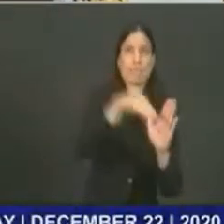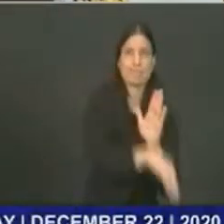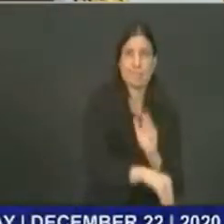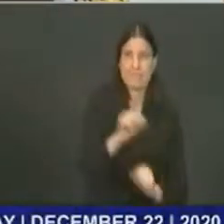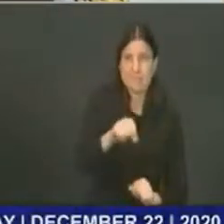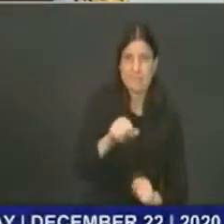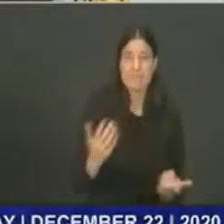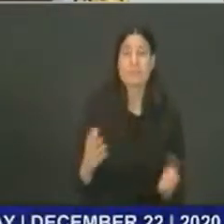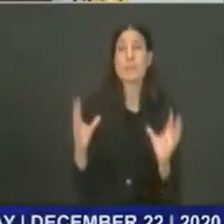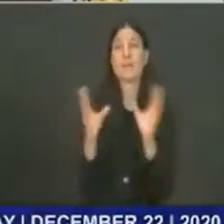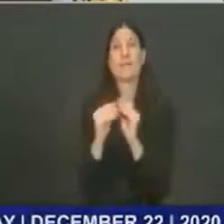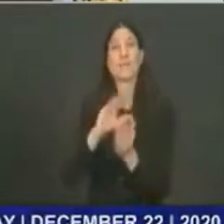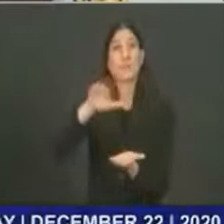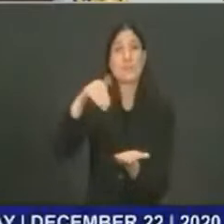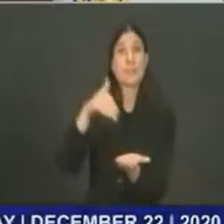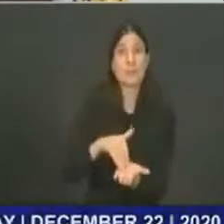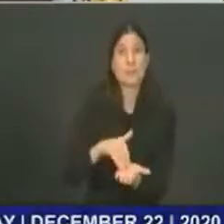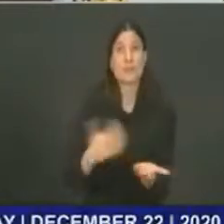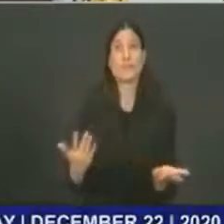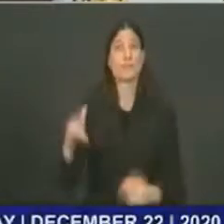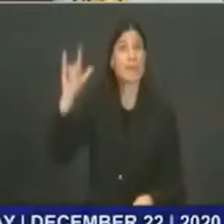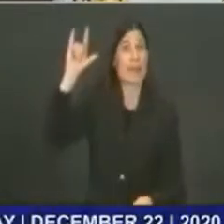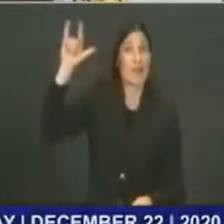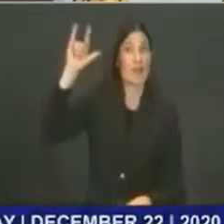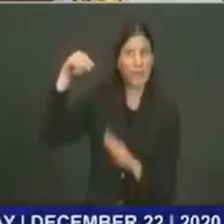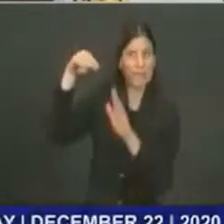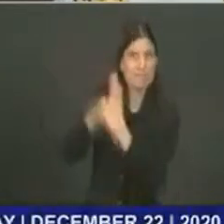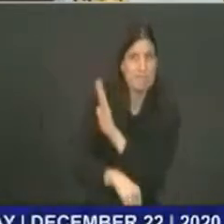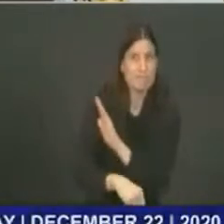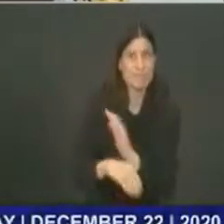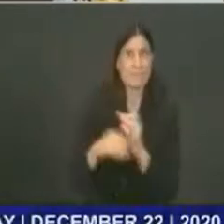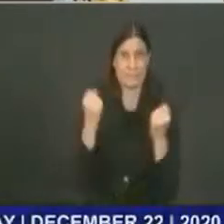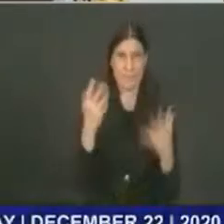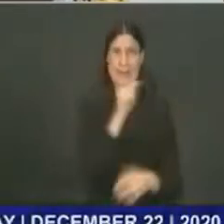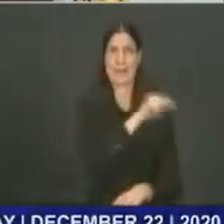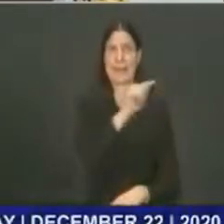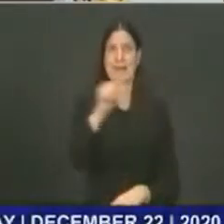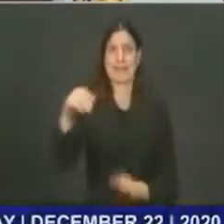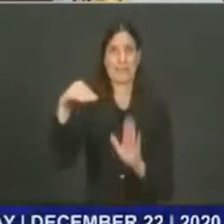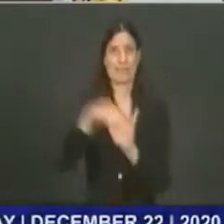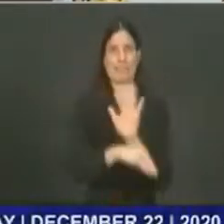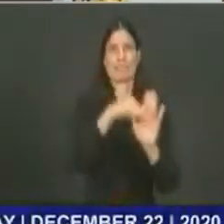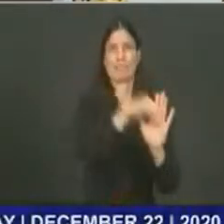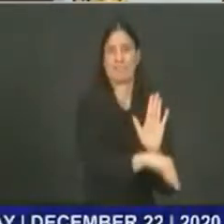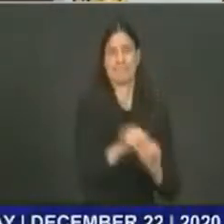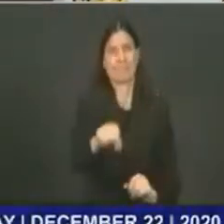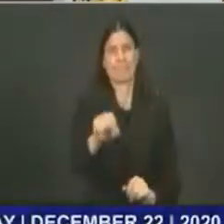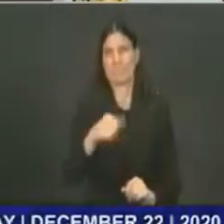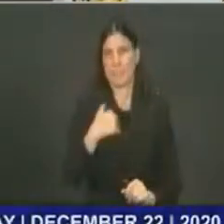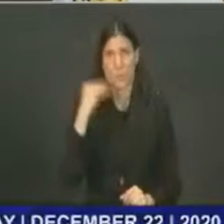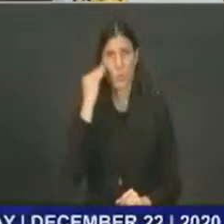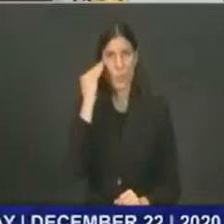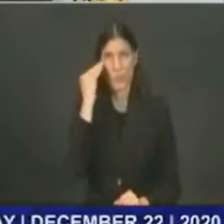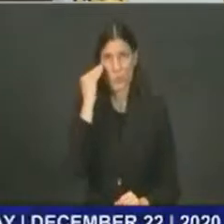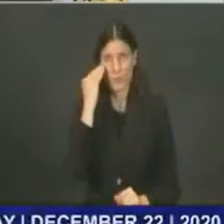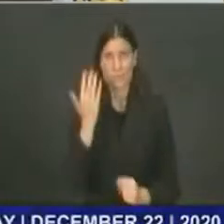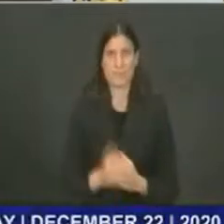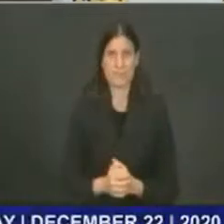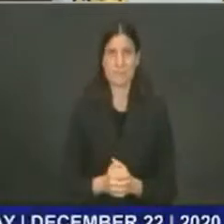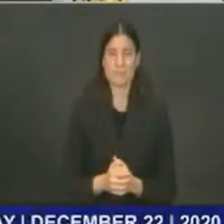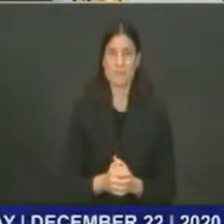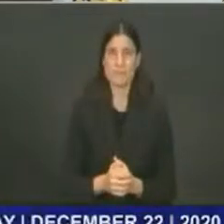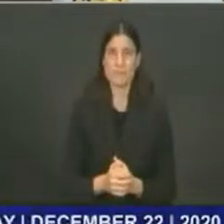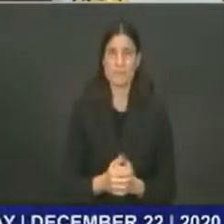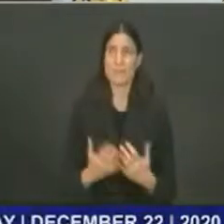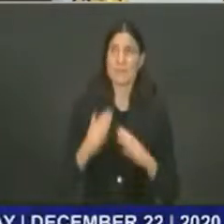it. Airlines, we don't have any airlines here, but you're correct that they've borne the brunt of it. That's why, unlike